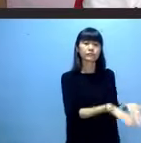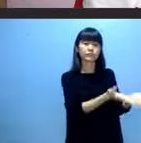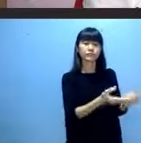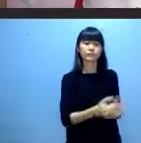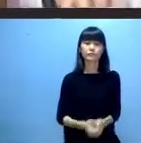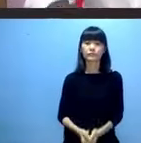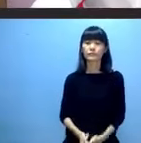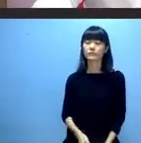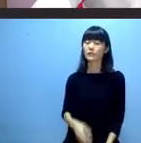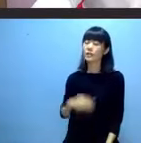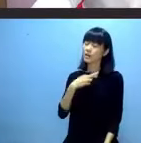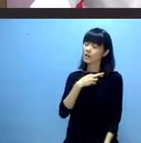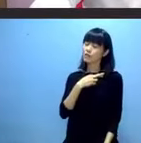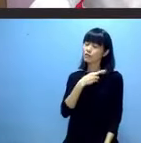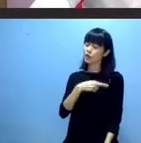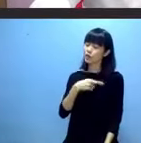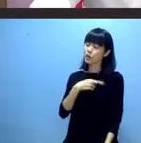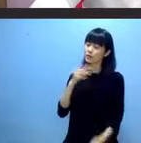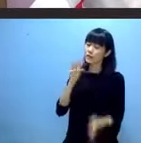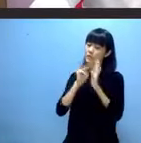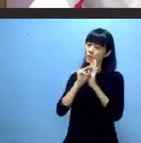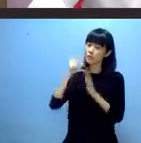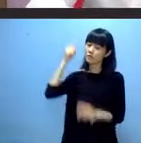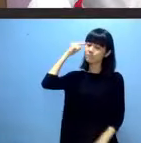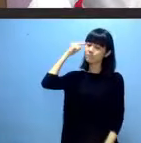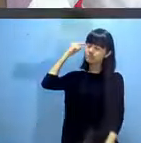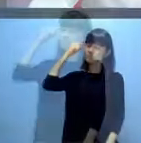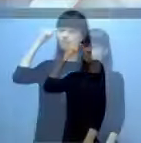Regrettable moment.